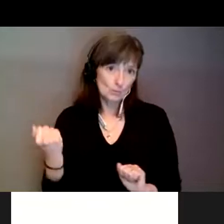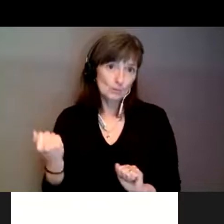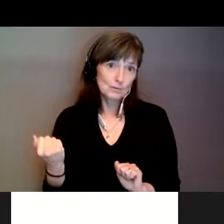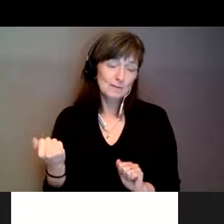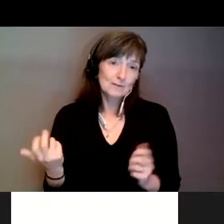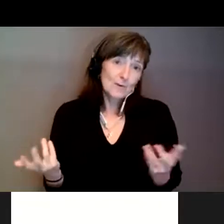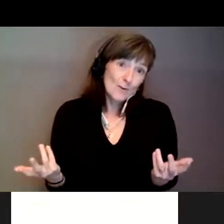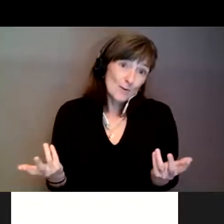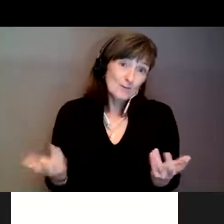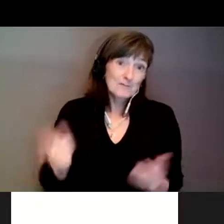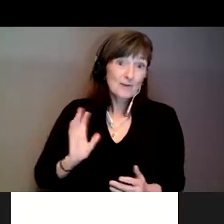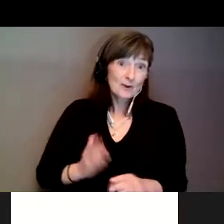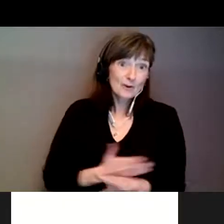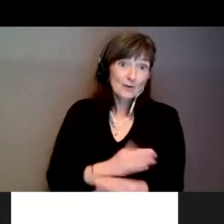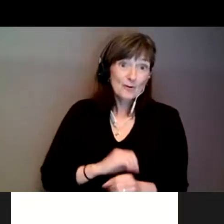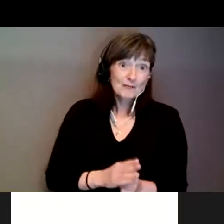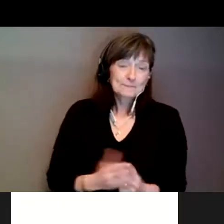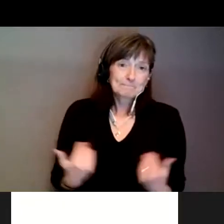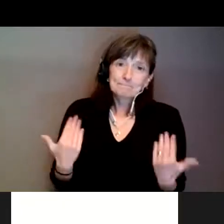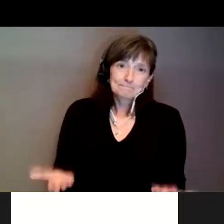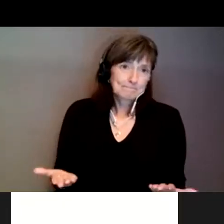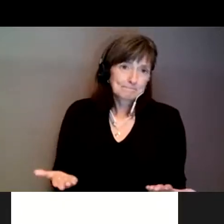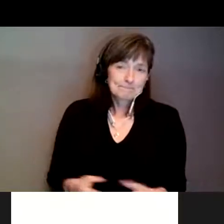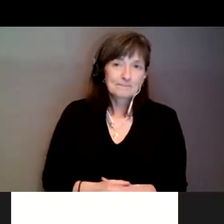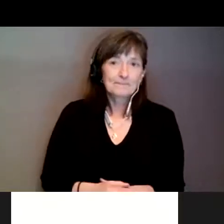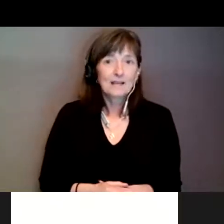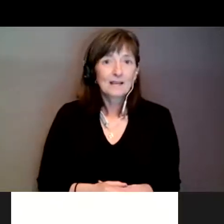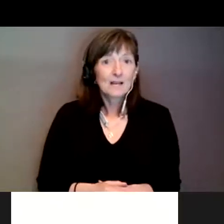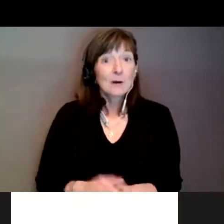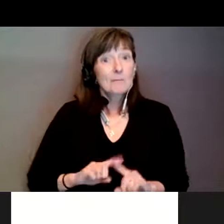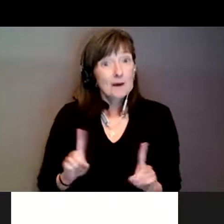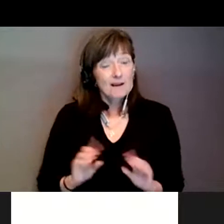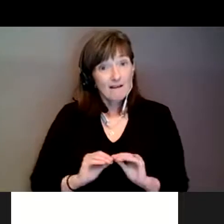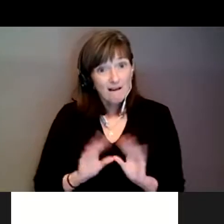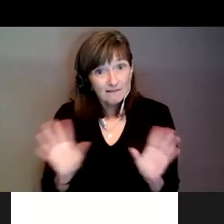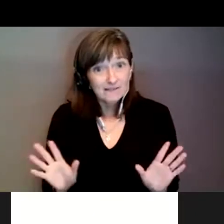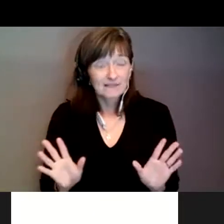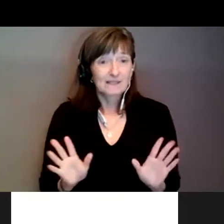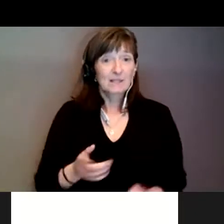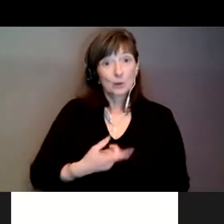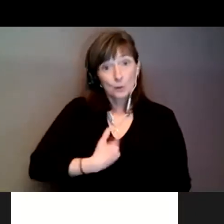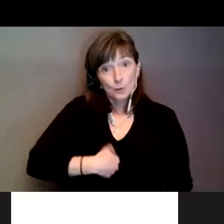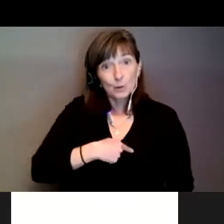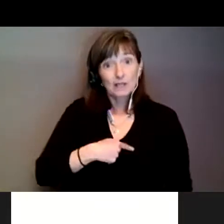doing in communities to bring to help people to talk about elder abuse